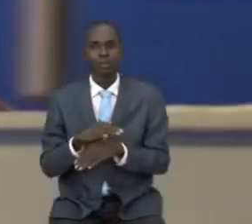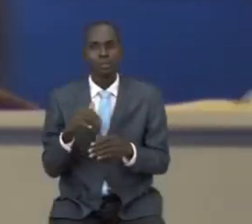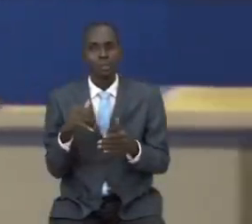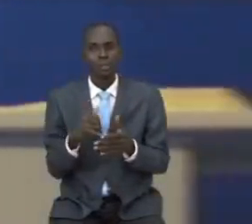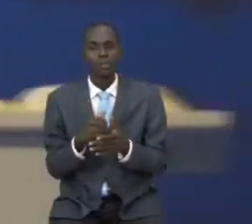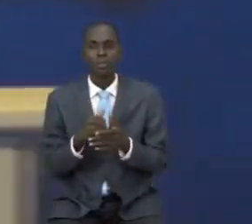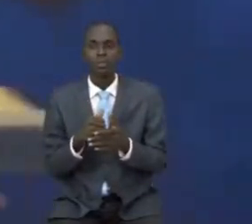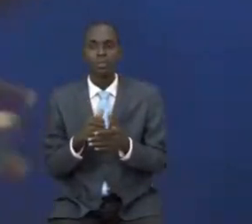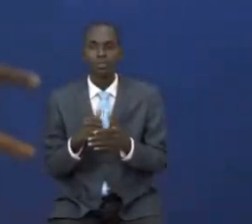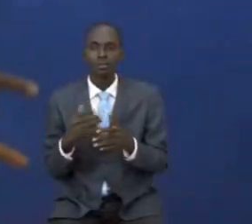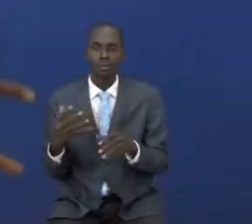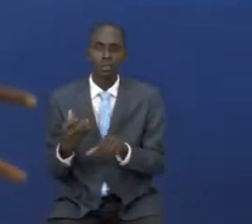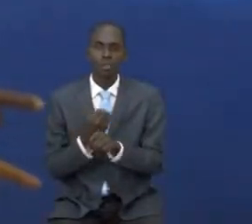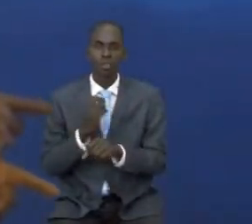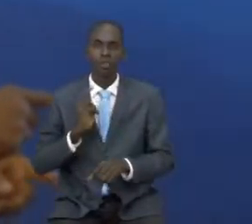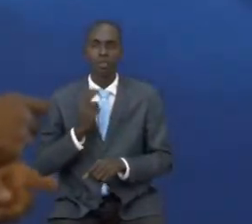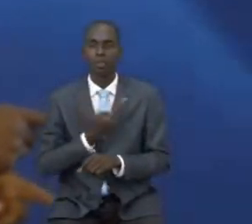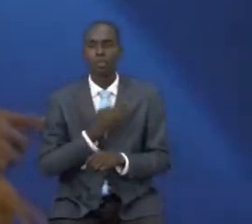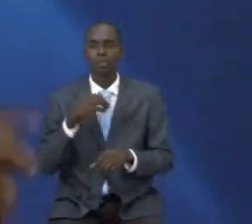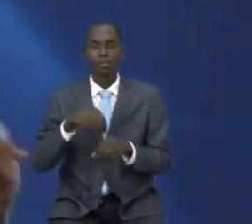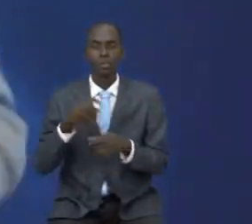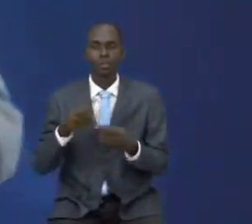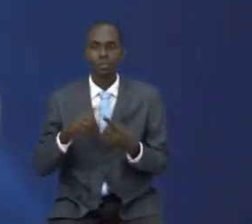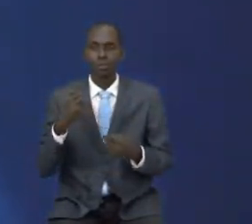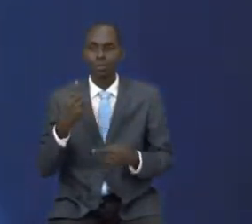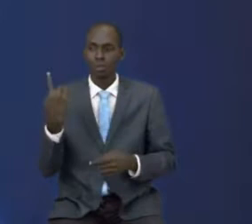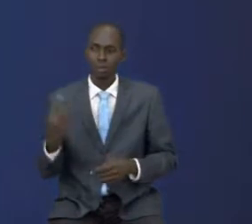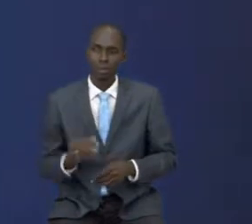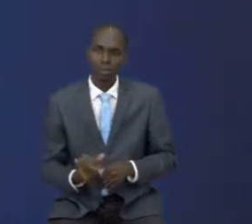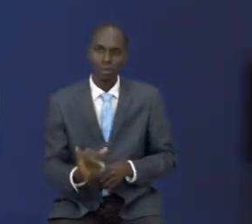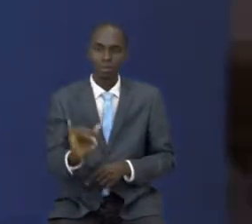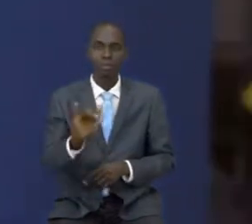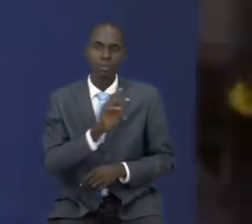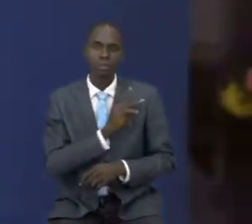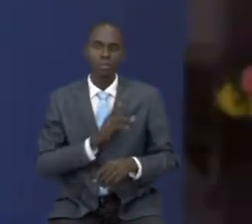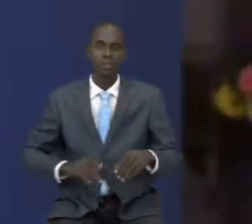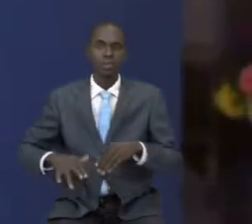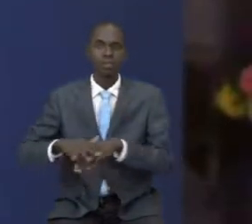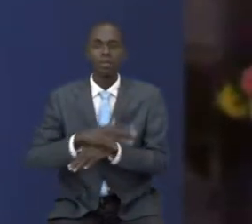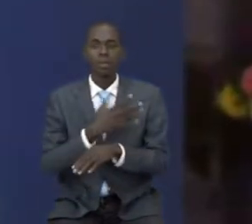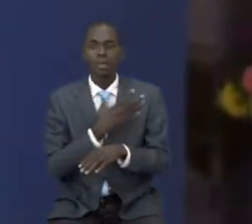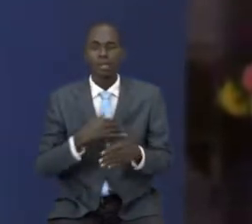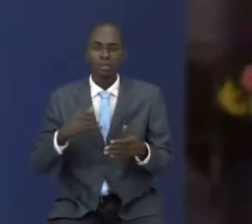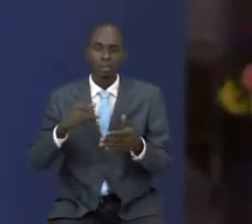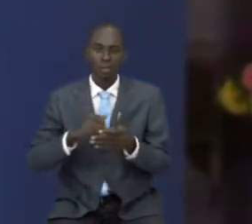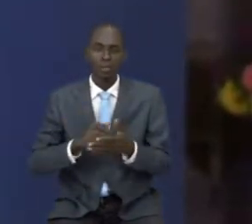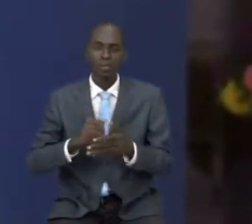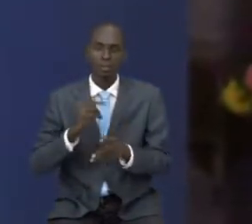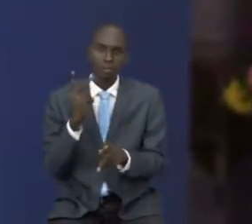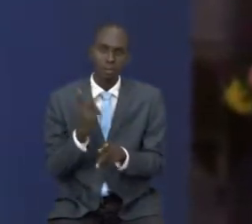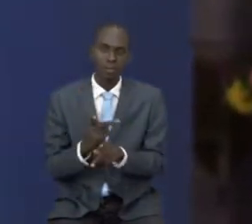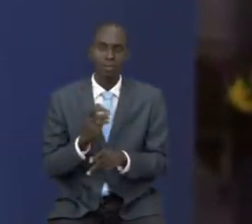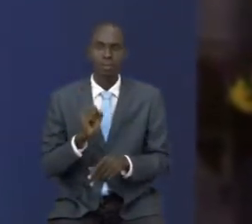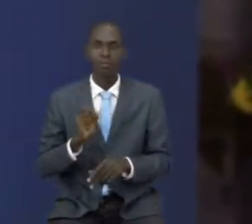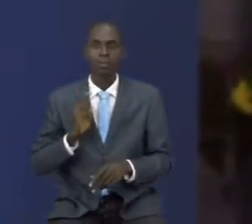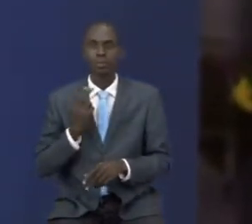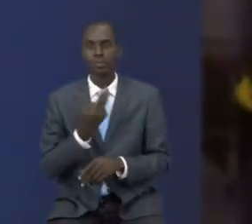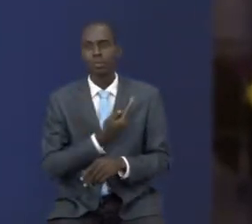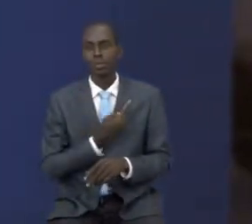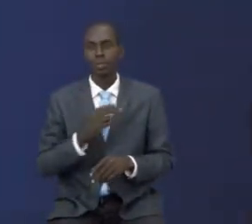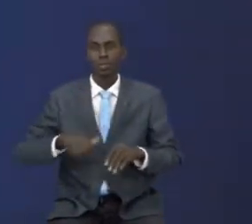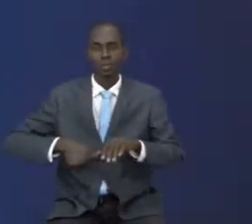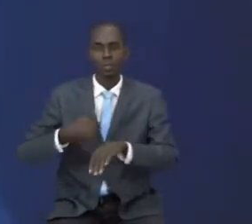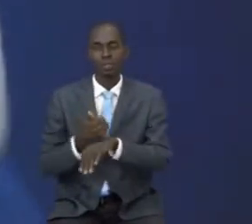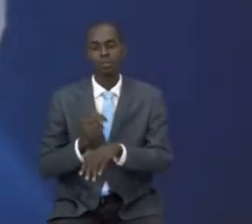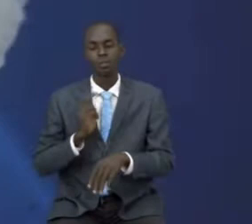us into the eternal kingdom, and he establishes us in